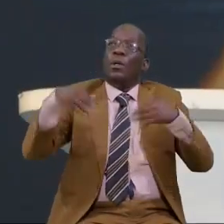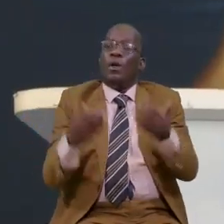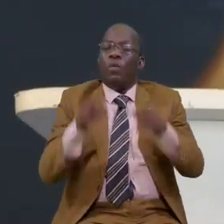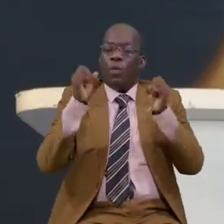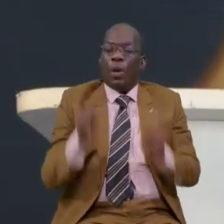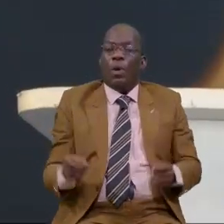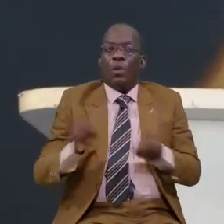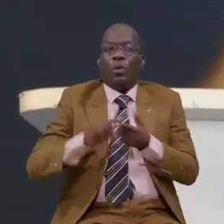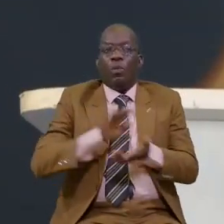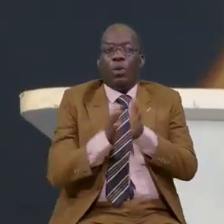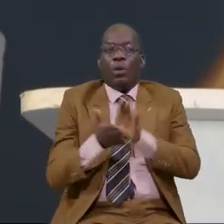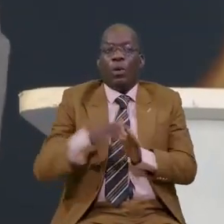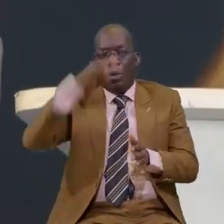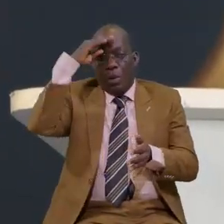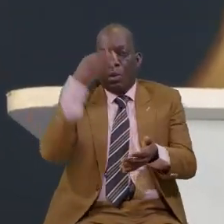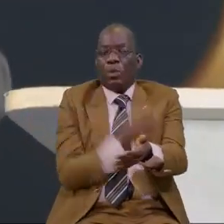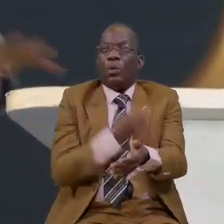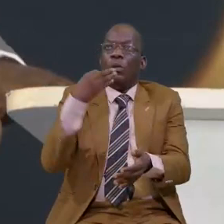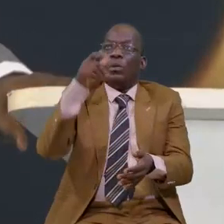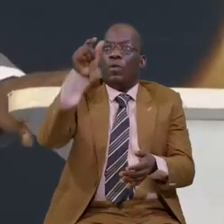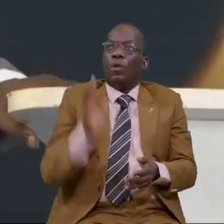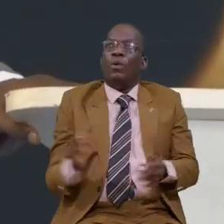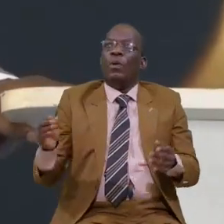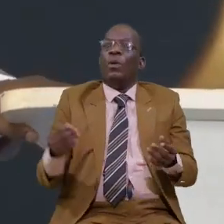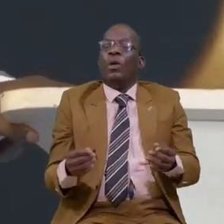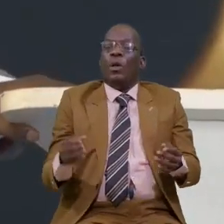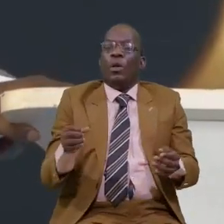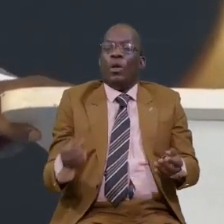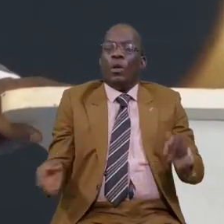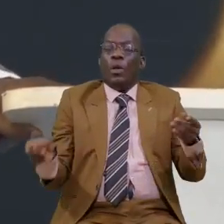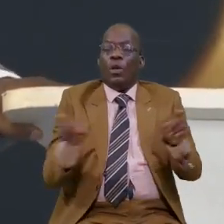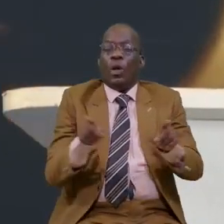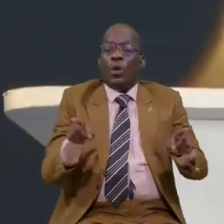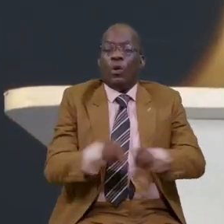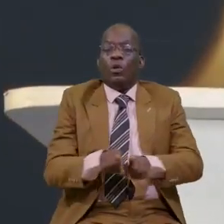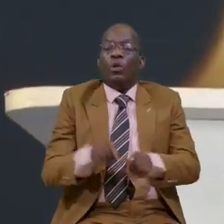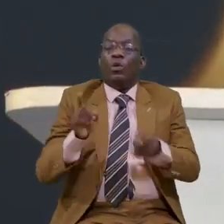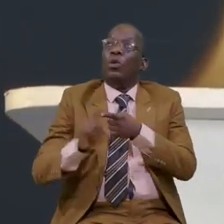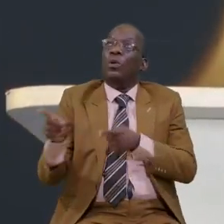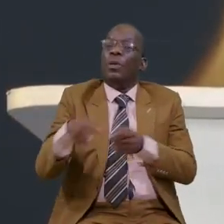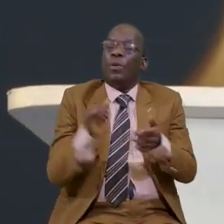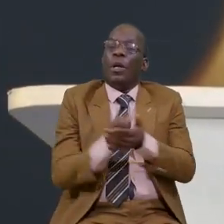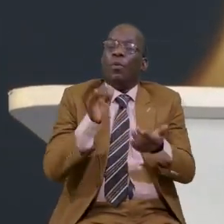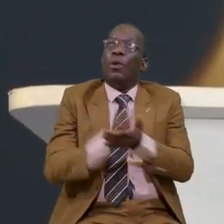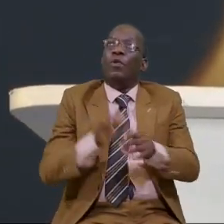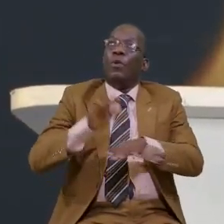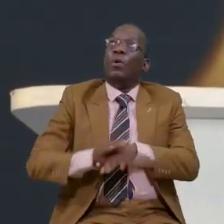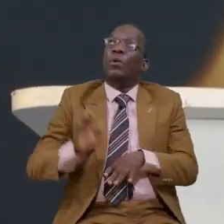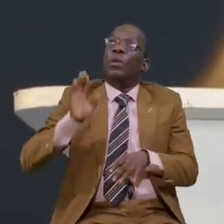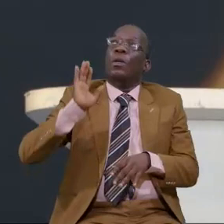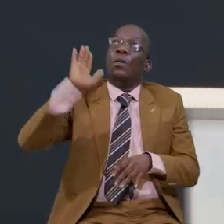even to them that believe on his name. Look at number three there. Number